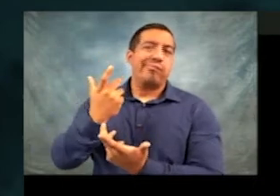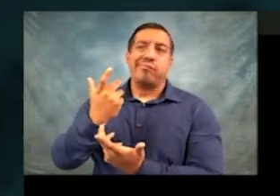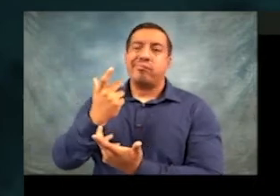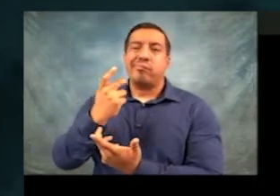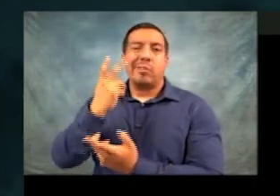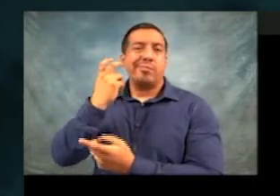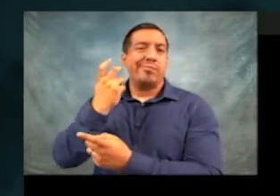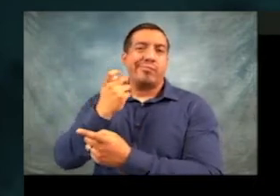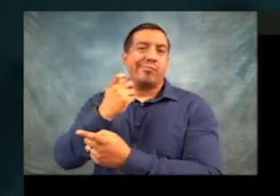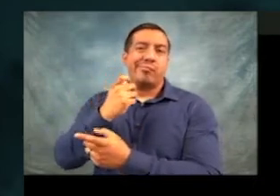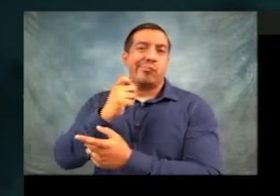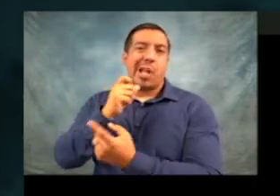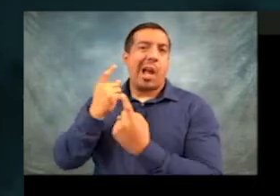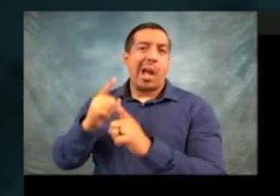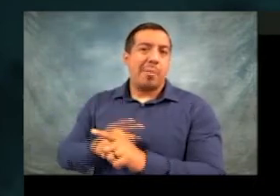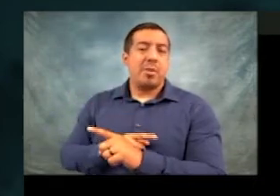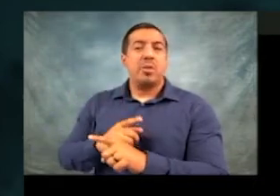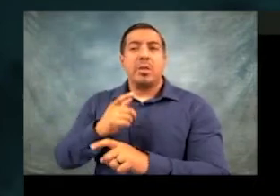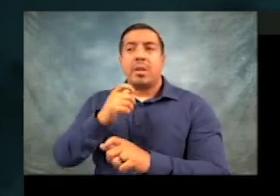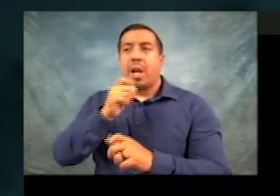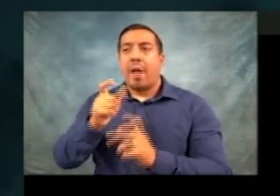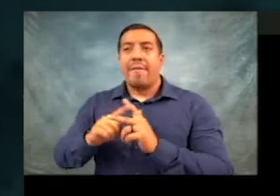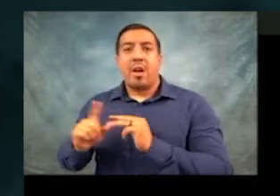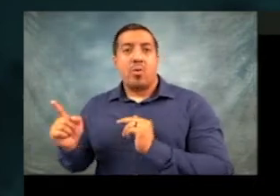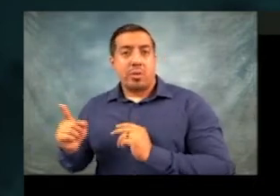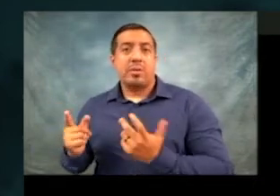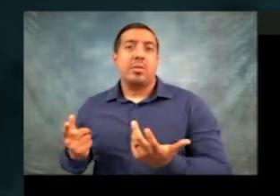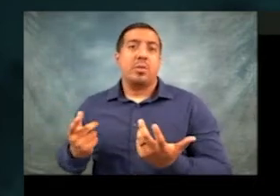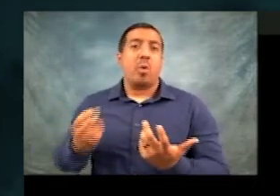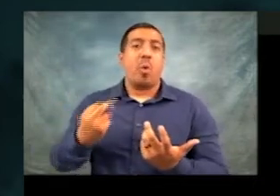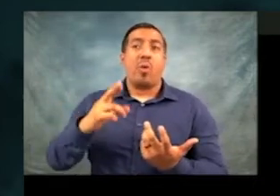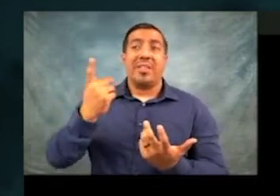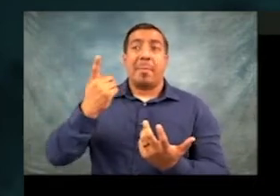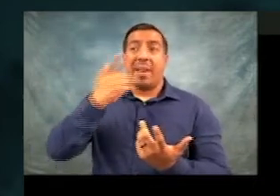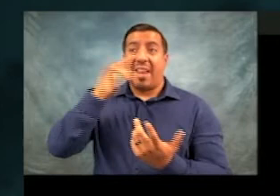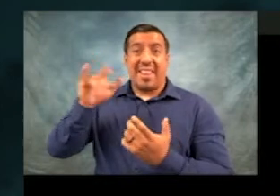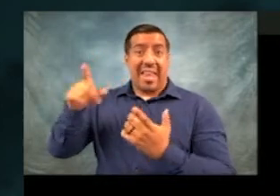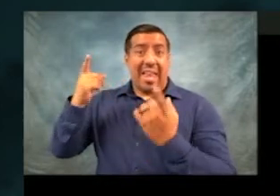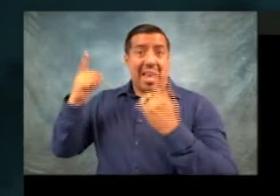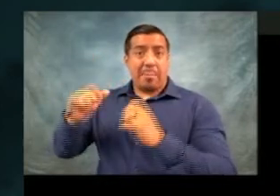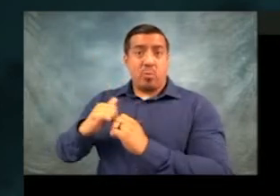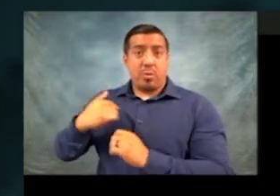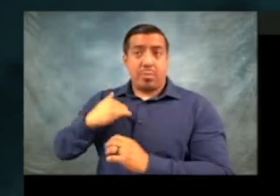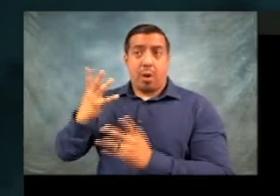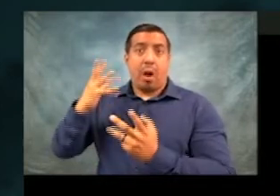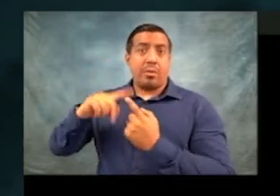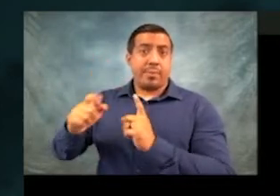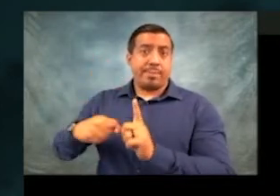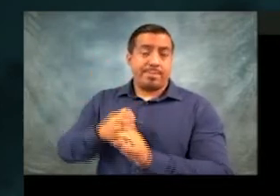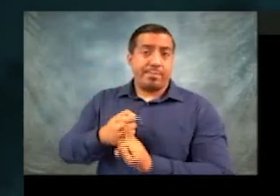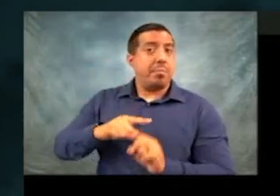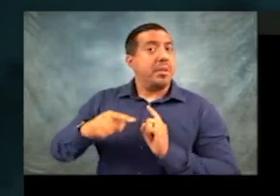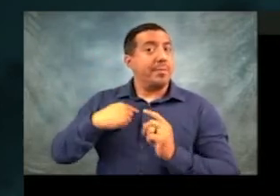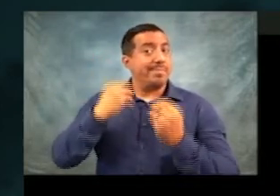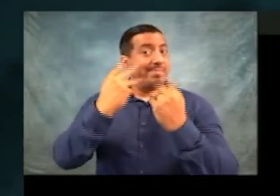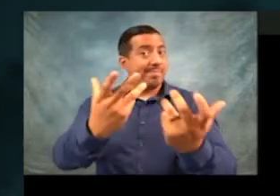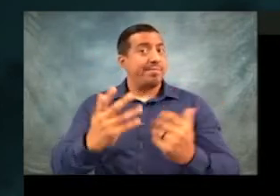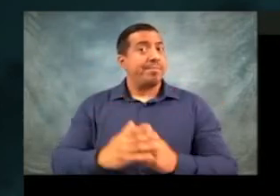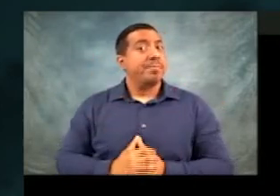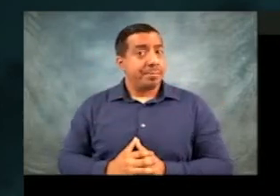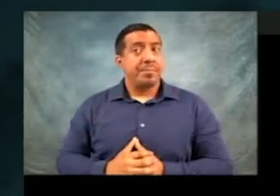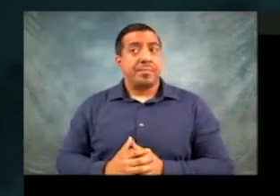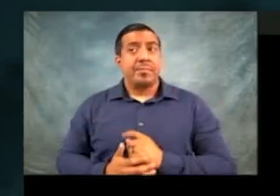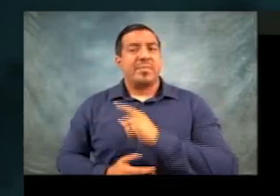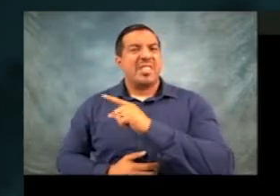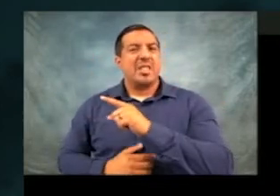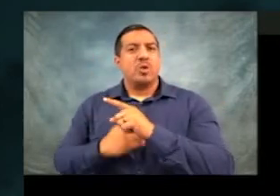hurricanes, hurricane forecasts and evacuations, after something like that might happen to you. But I'm here to tell you it's just